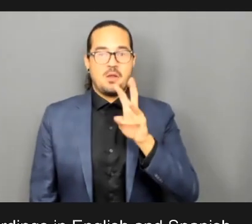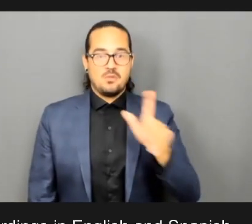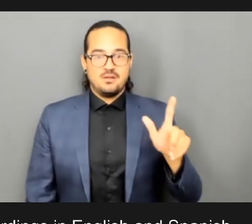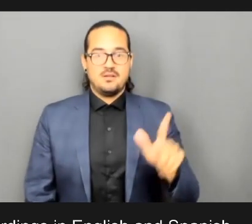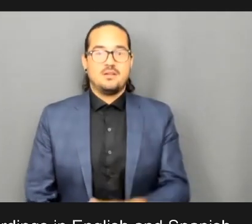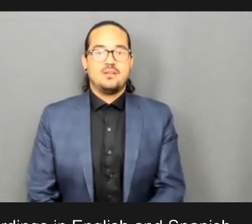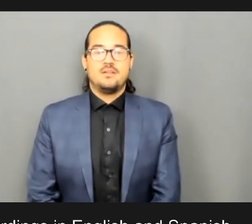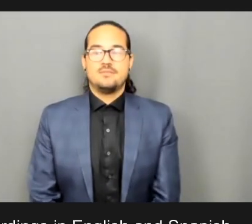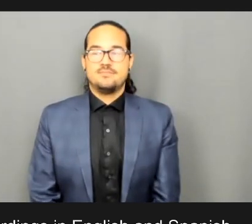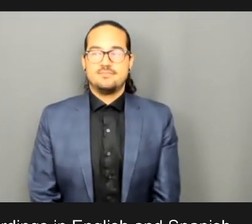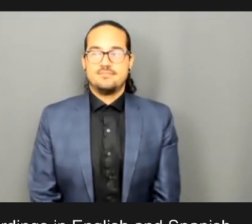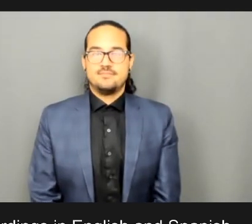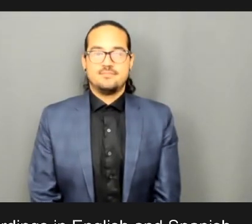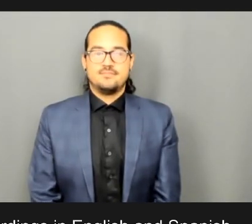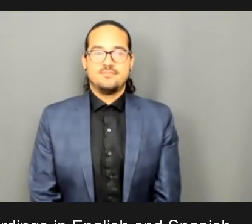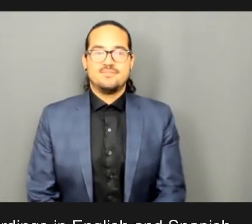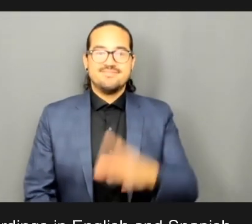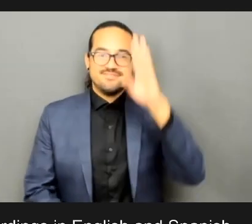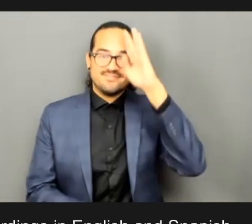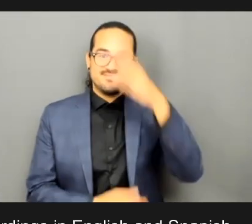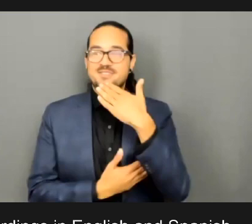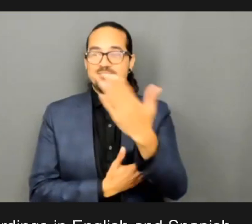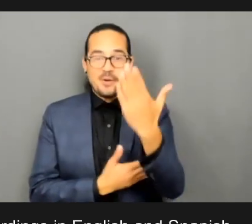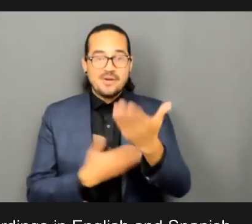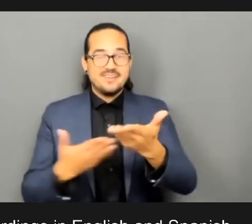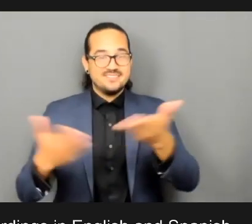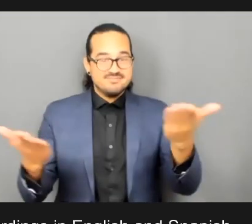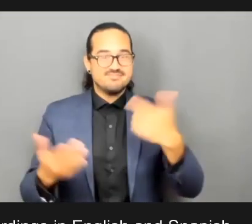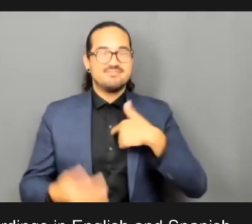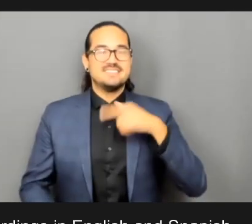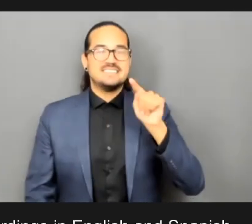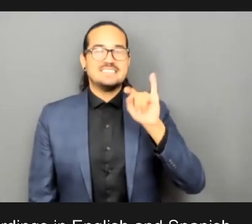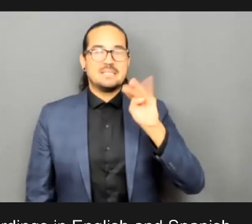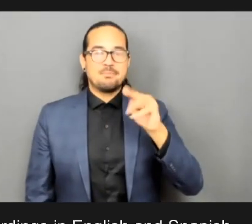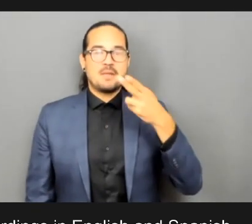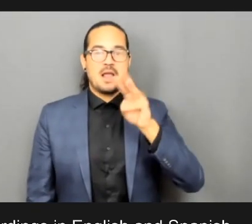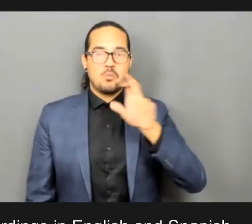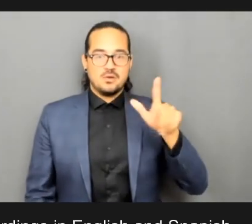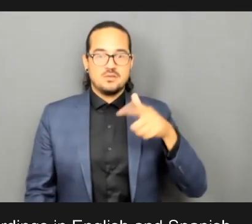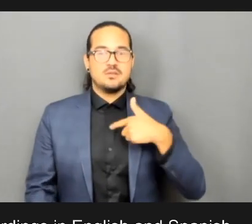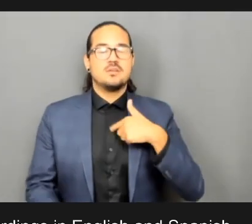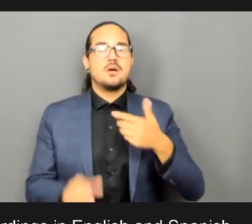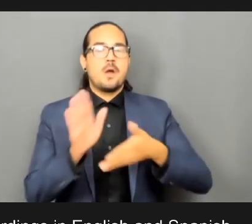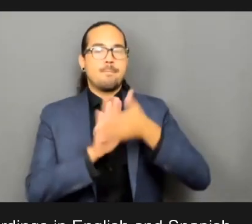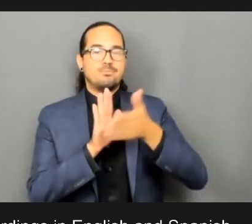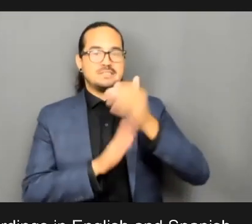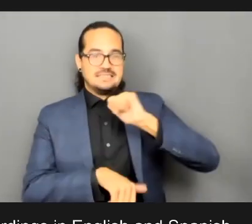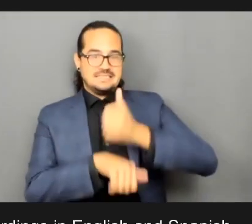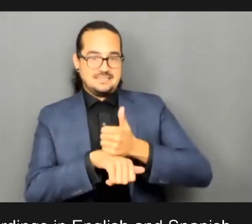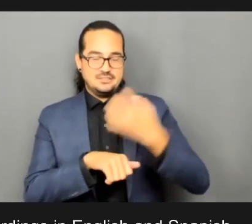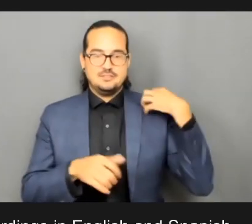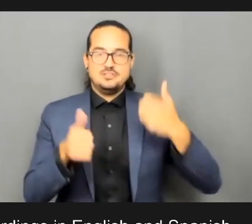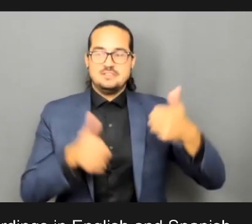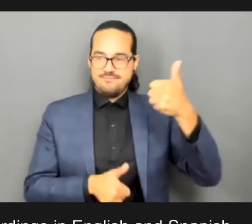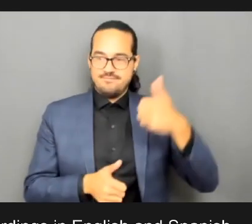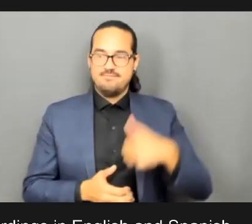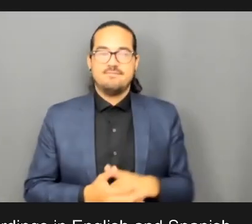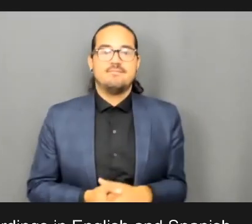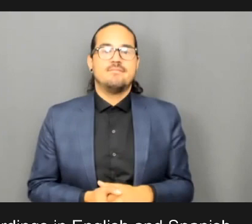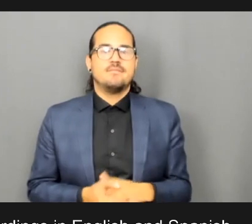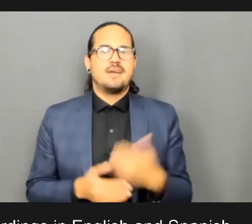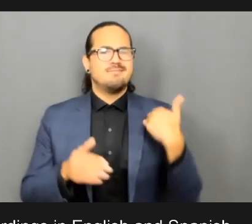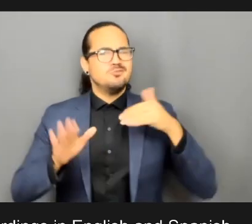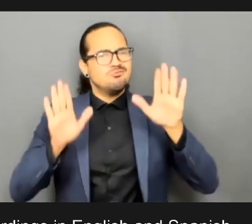Good morning, everybody. Tim Howell, Operations Section Chief. Had another great day yesterday on the fire. We had crews and engine